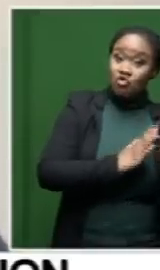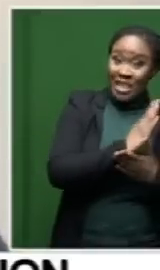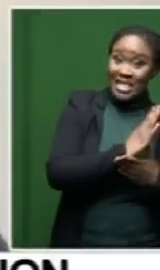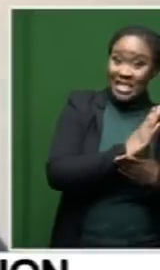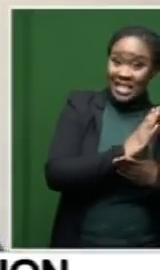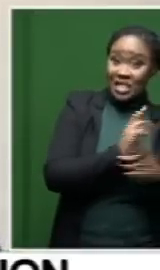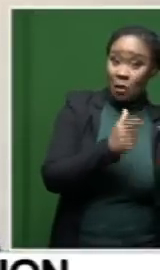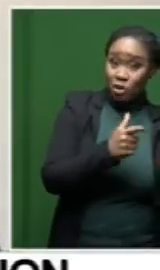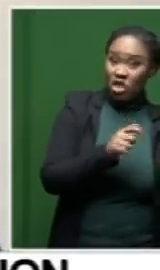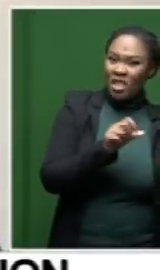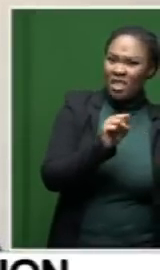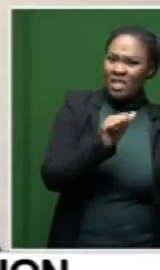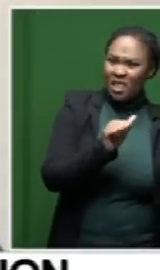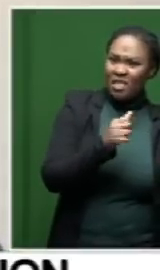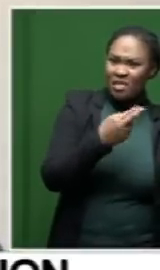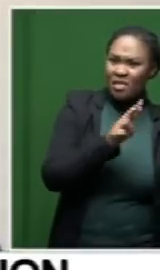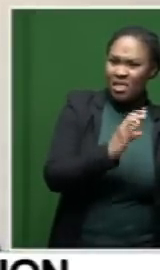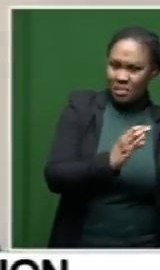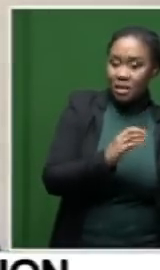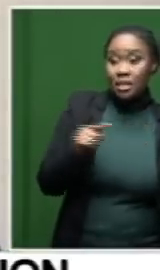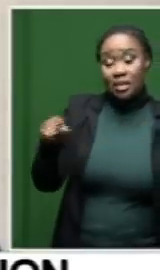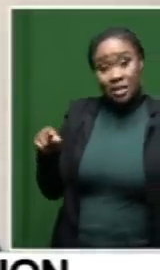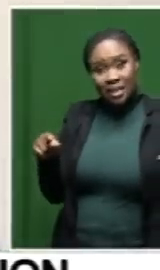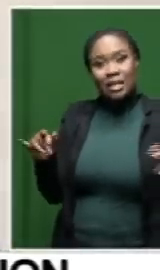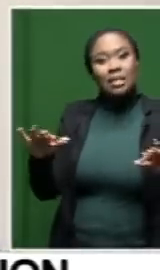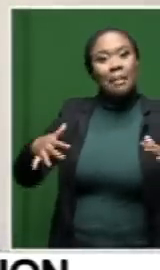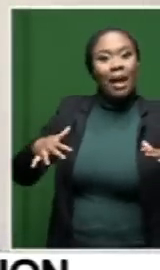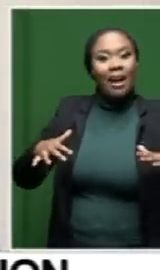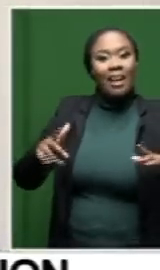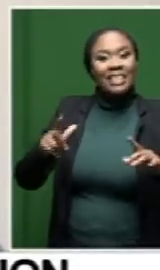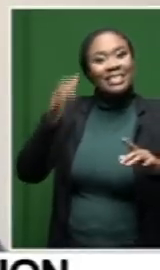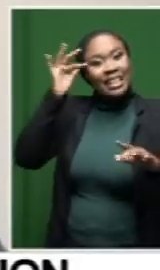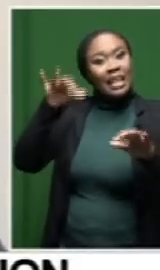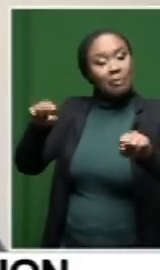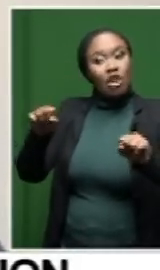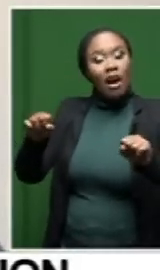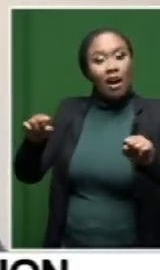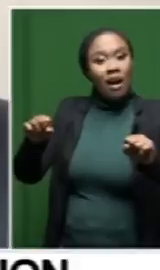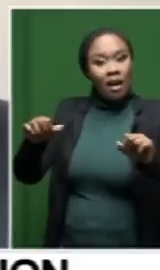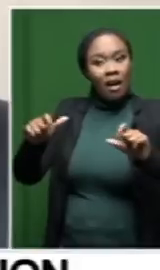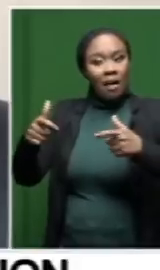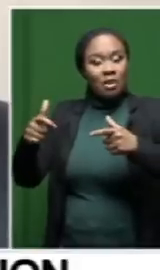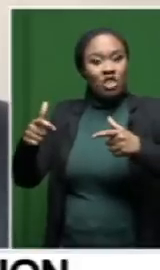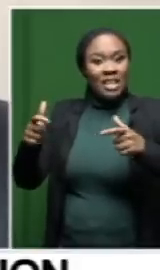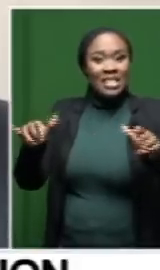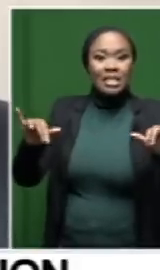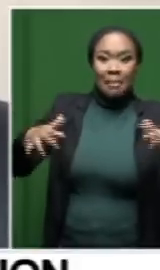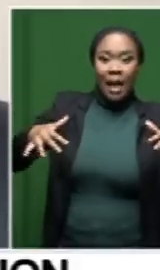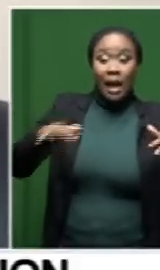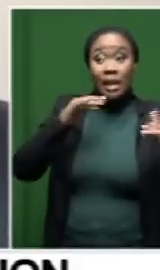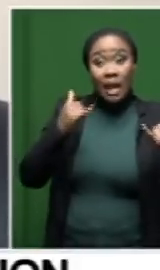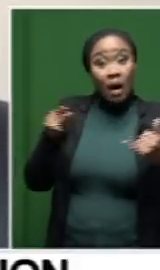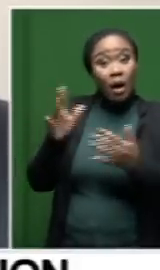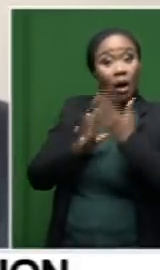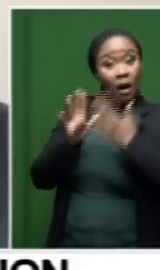commission. It's told you what your country is like. Now build it again. I want to ask you a little bit about,